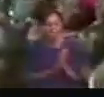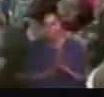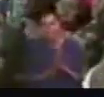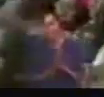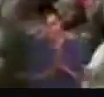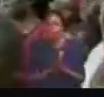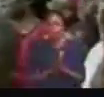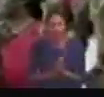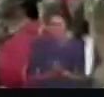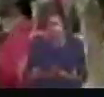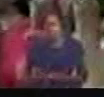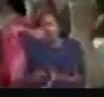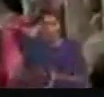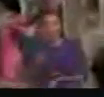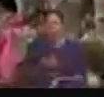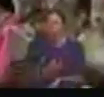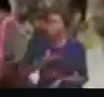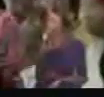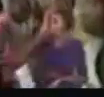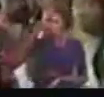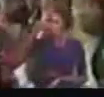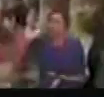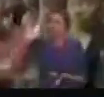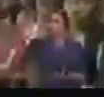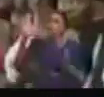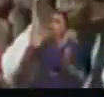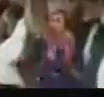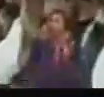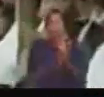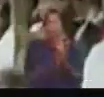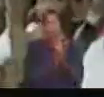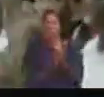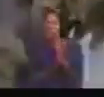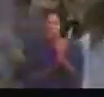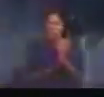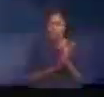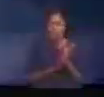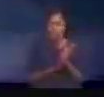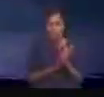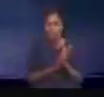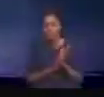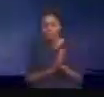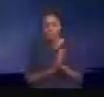praise. We shout out of your praise.